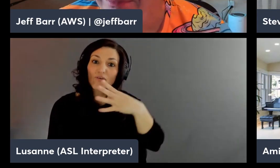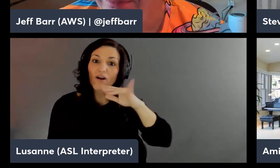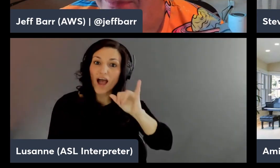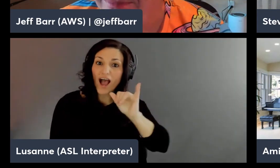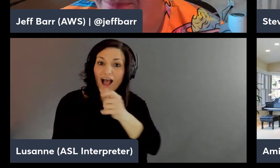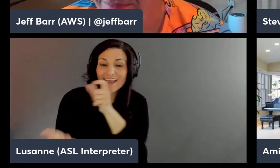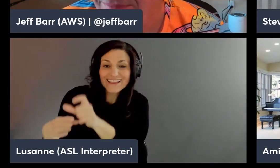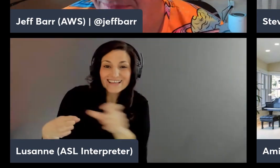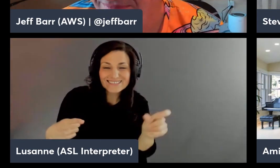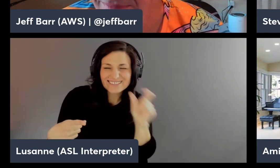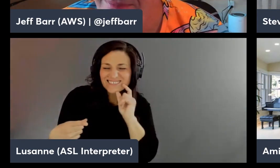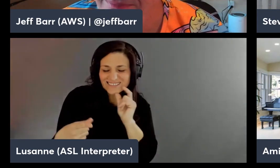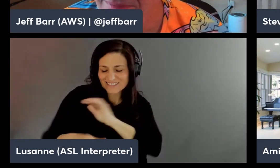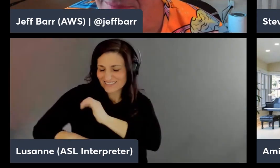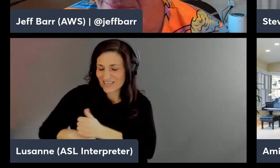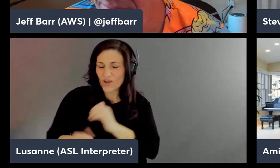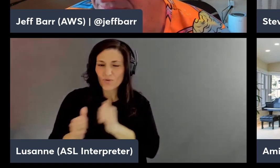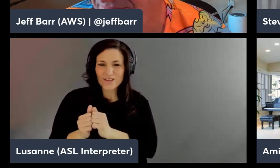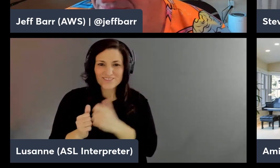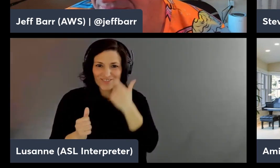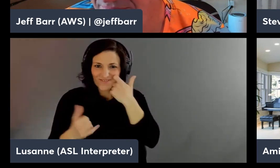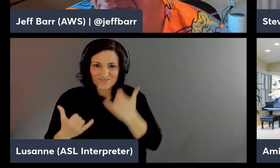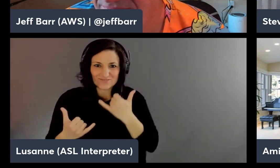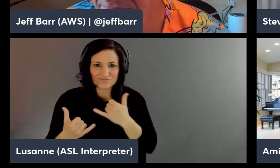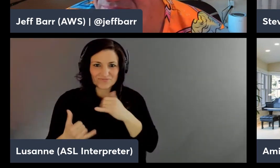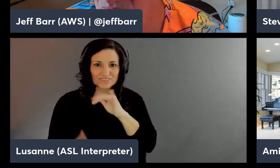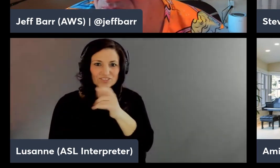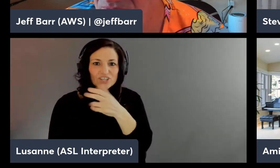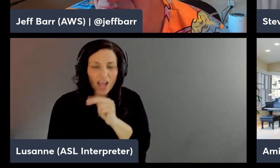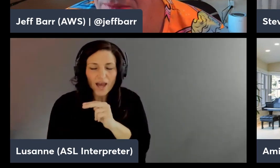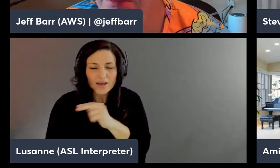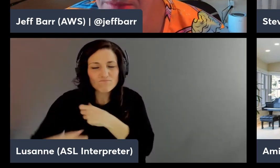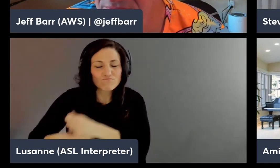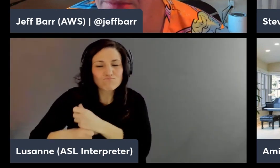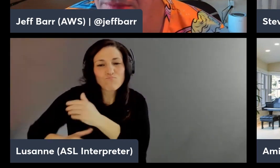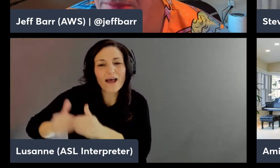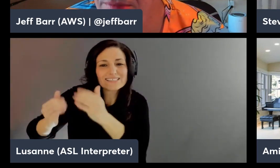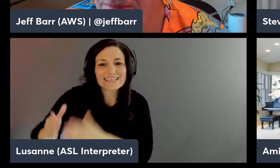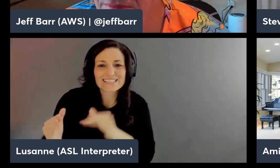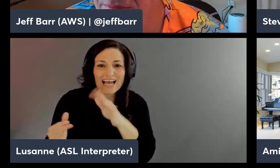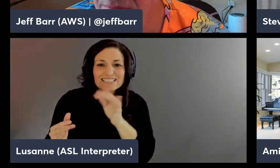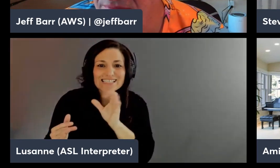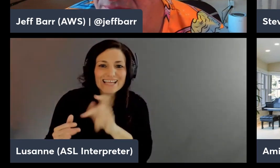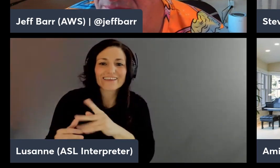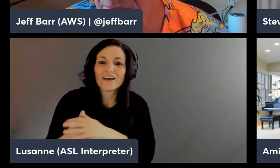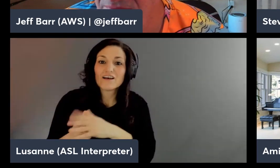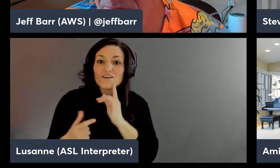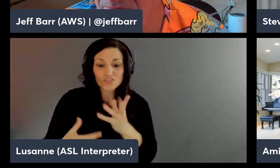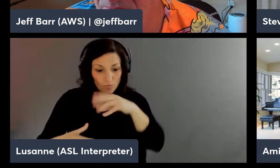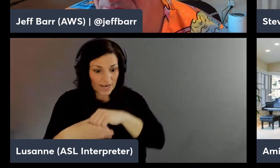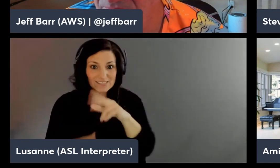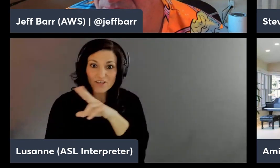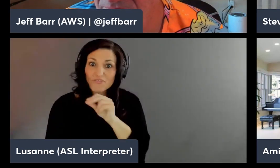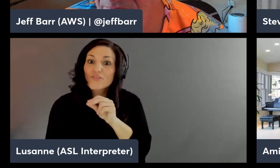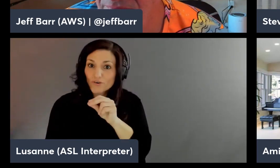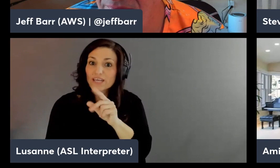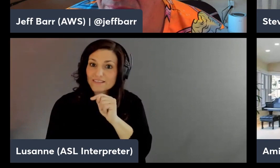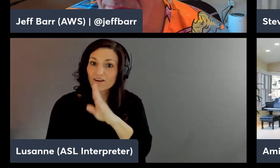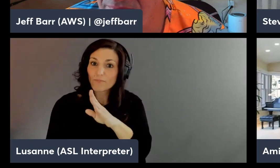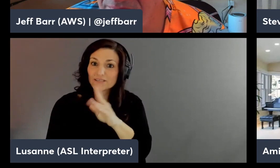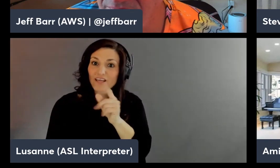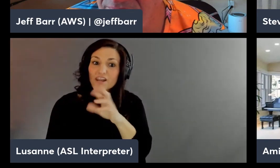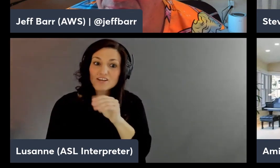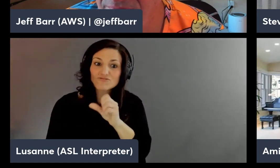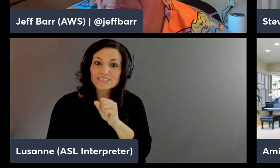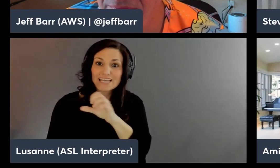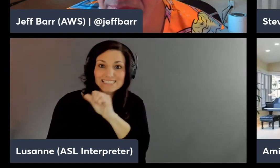latest generation of Intel Xeon processor, Ice Lake. So again, comes with Nitro SSD, 30 terabytes of Nitro SSD,